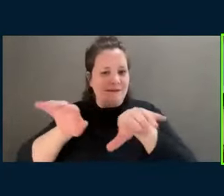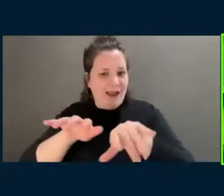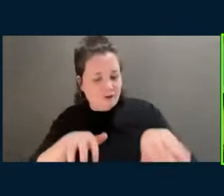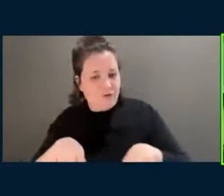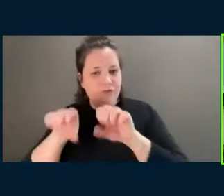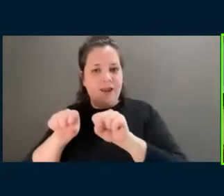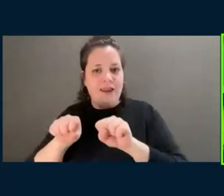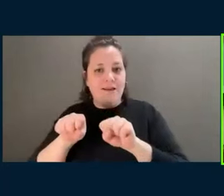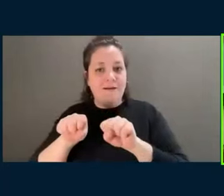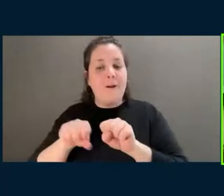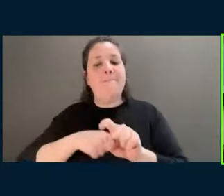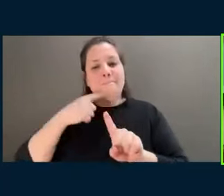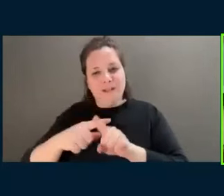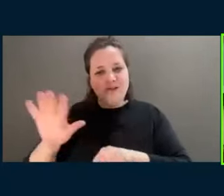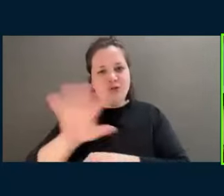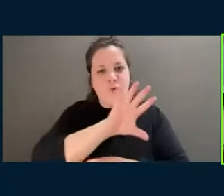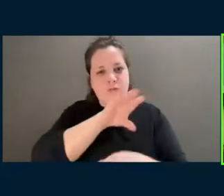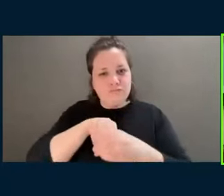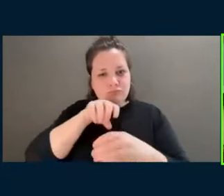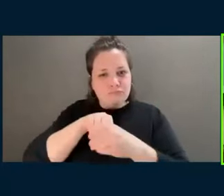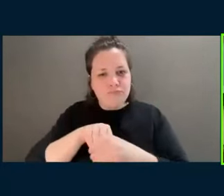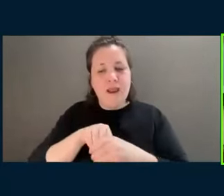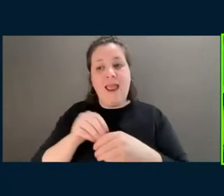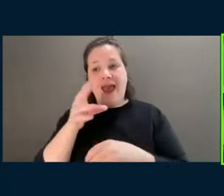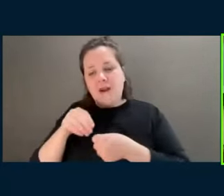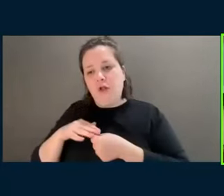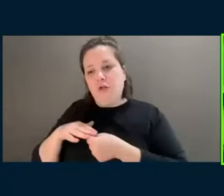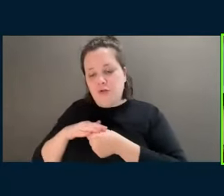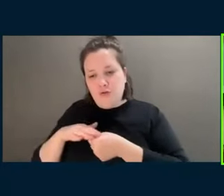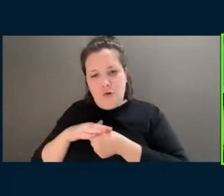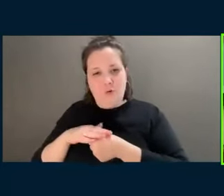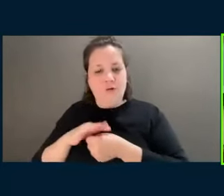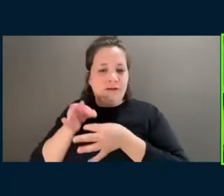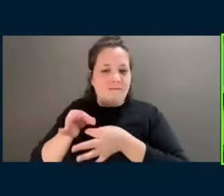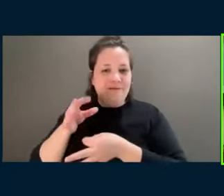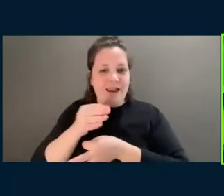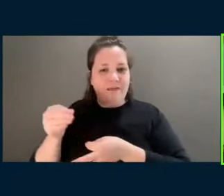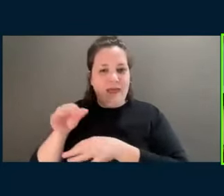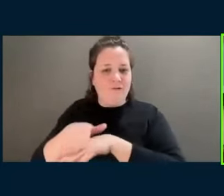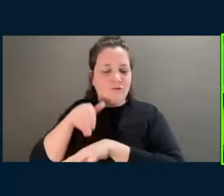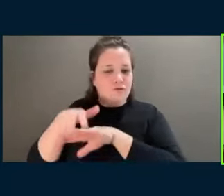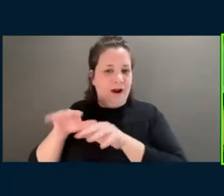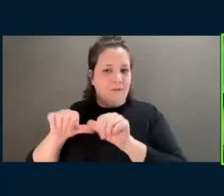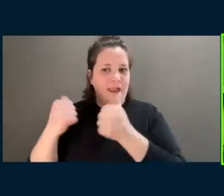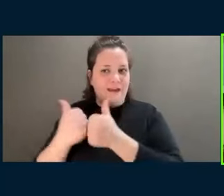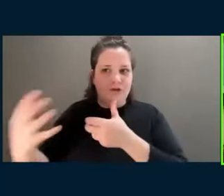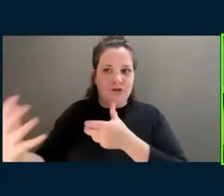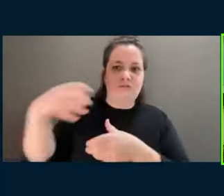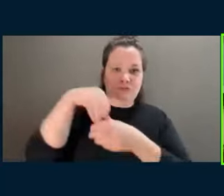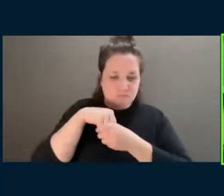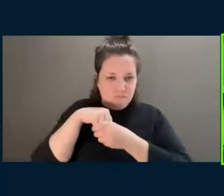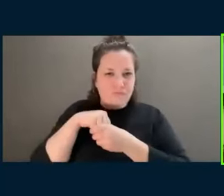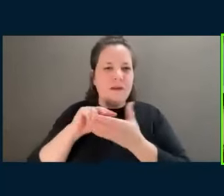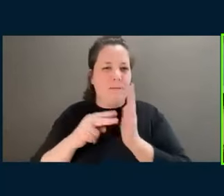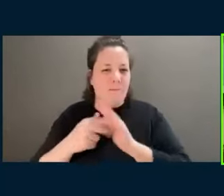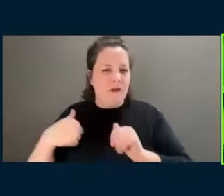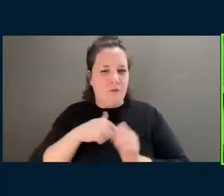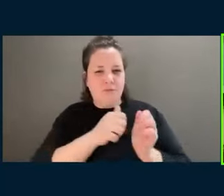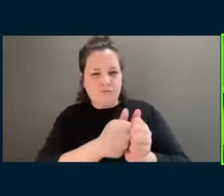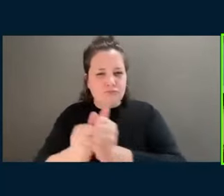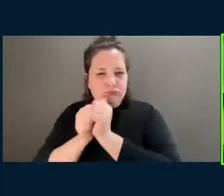as state and local and tribal agencies. Over the past 2 years, the department has launched a program called United Against